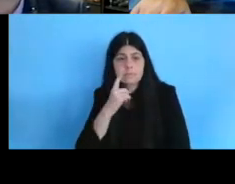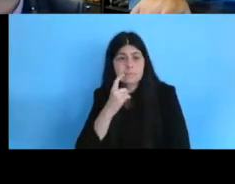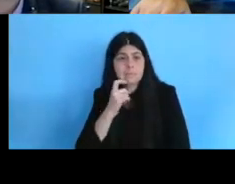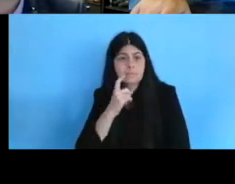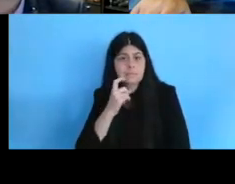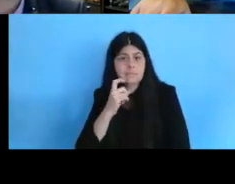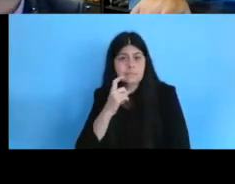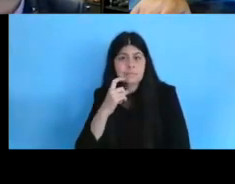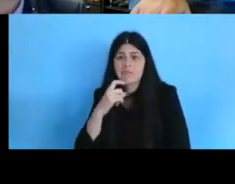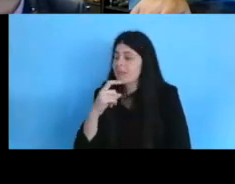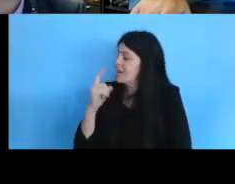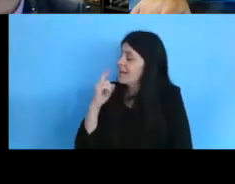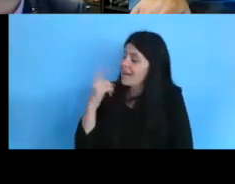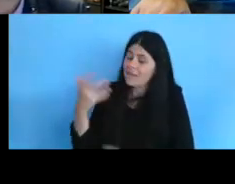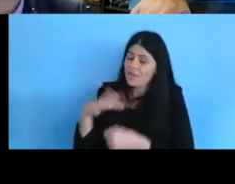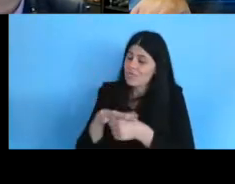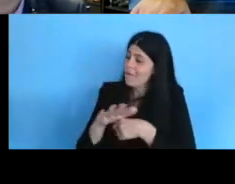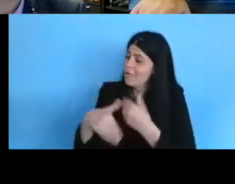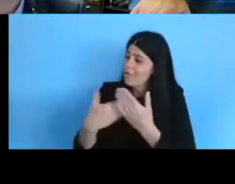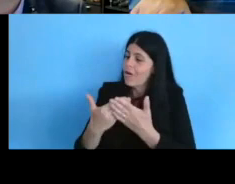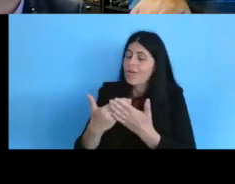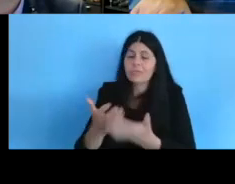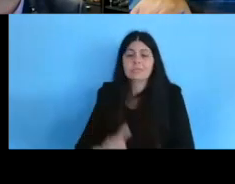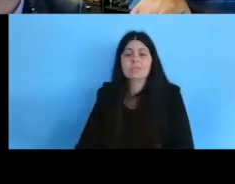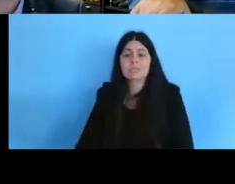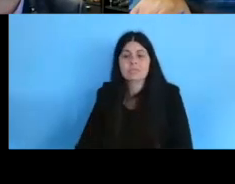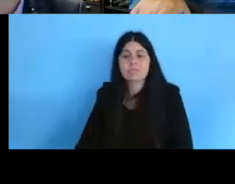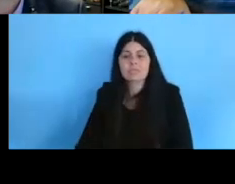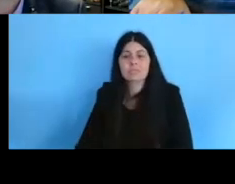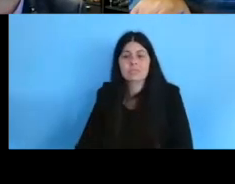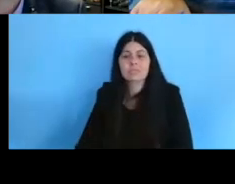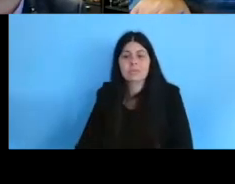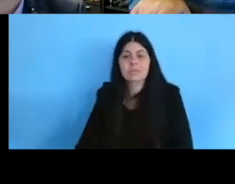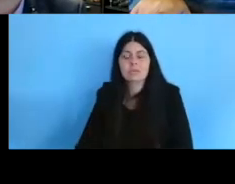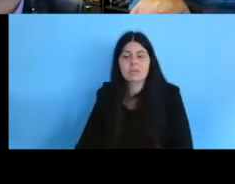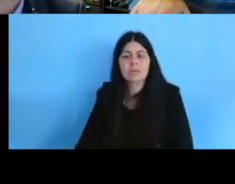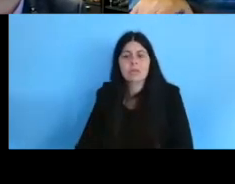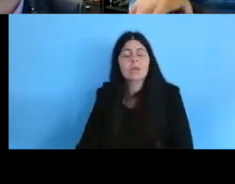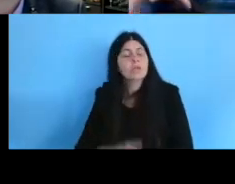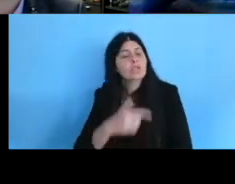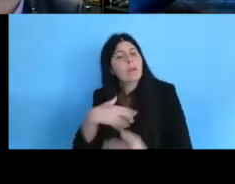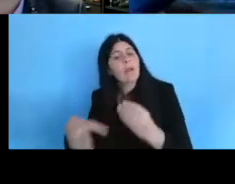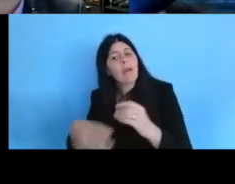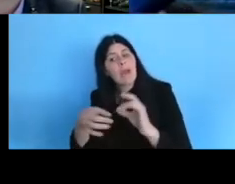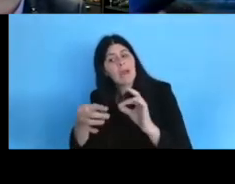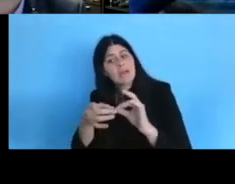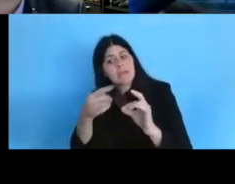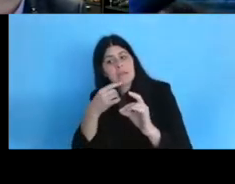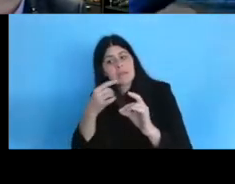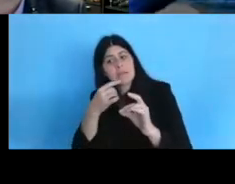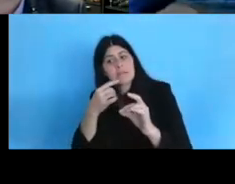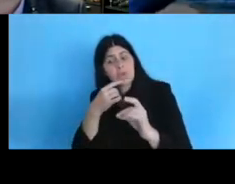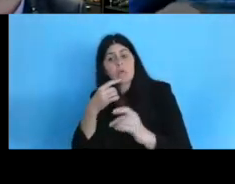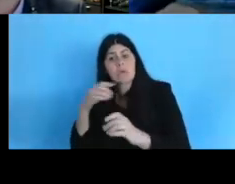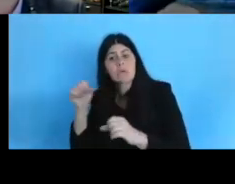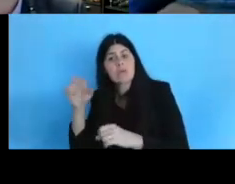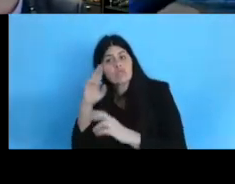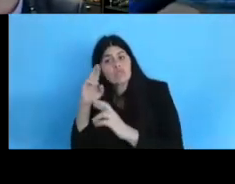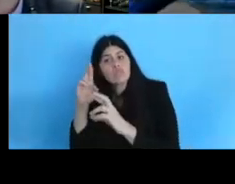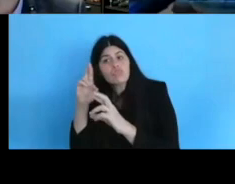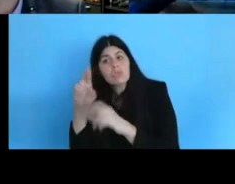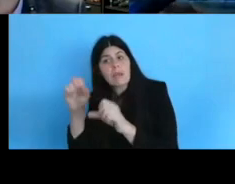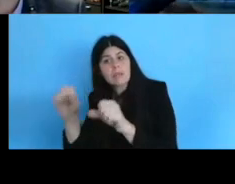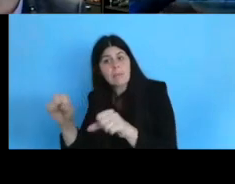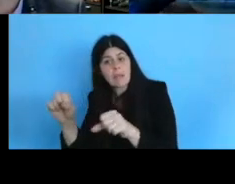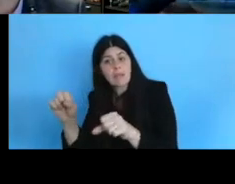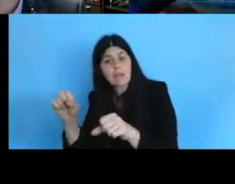I think you pretty much covered it. So I'll just jump in and say that in addition to RespectAbility's resource, we also